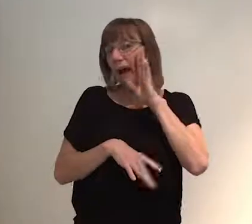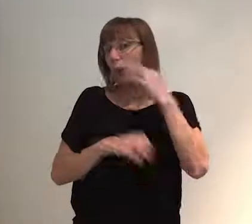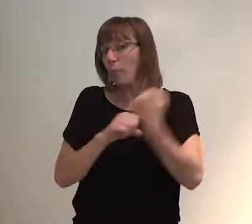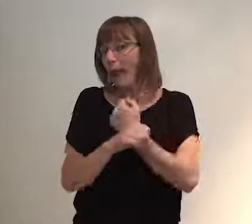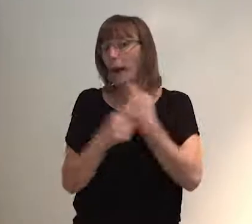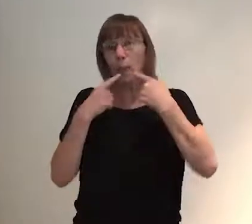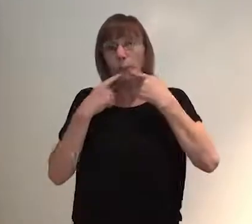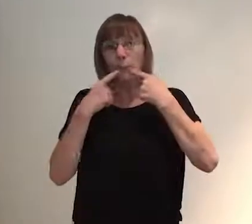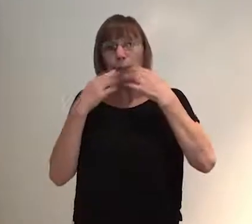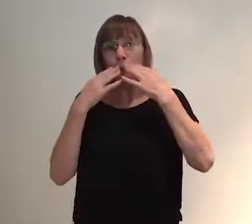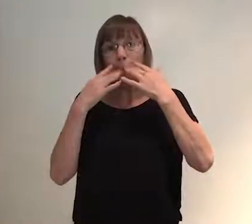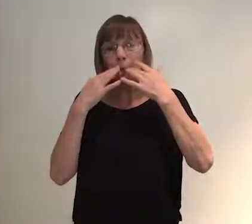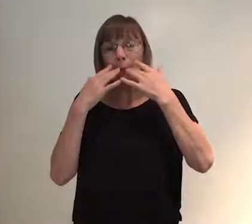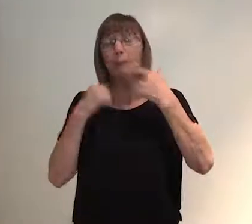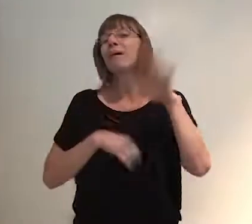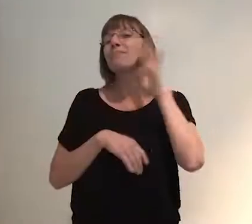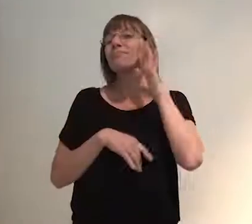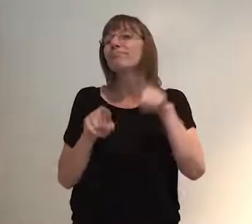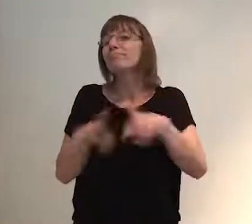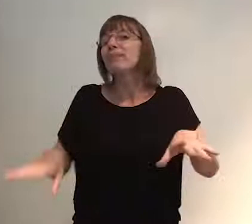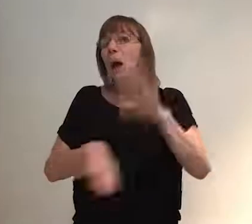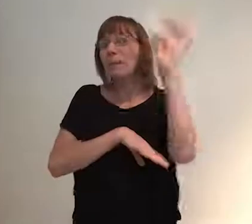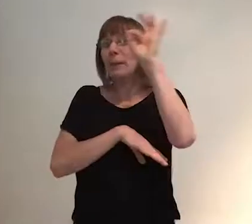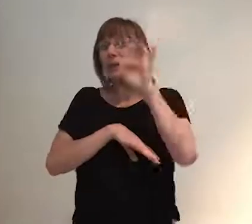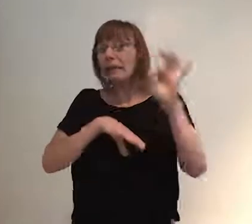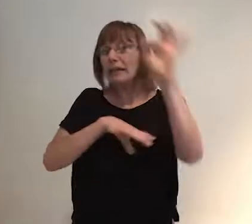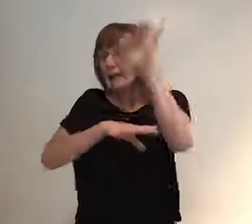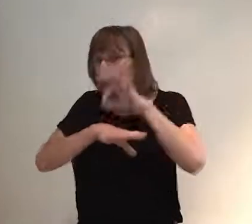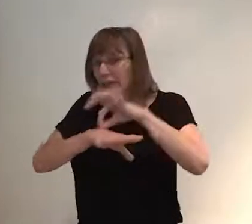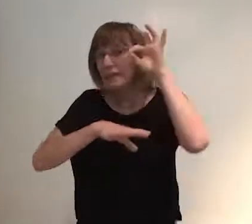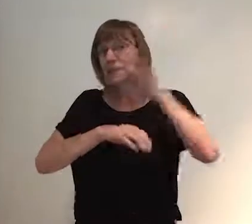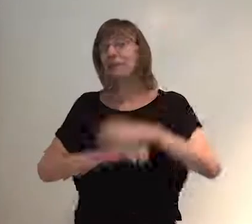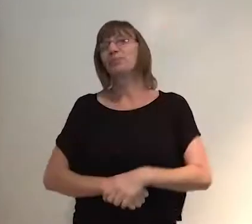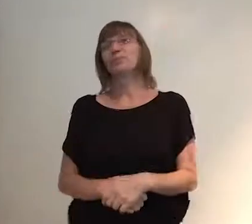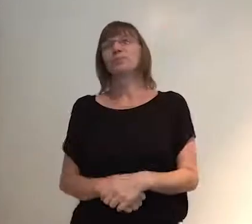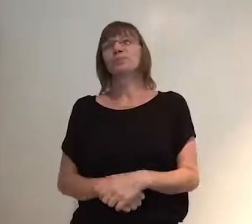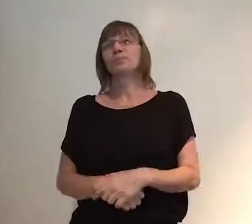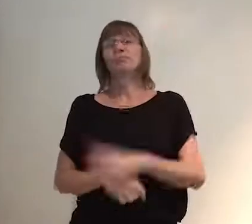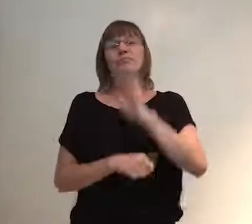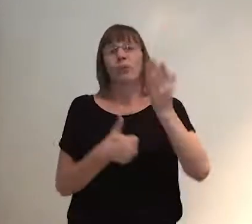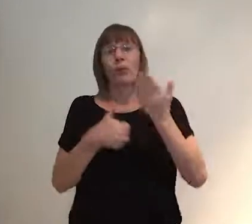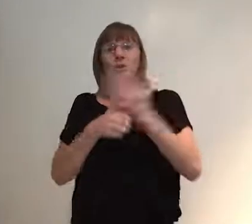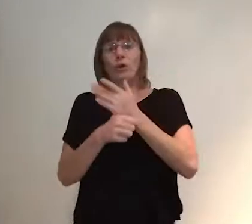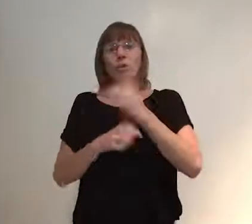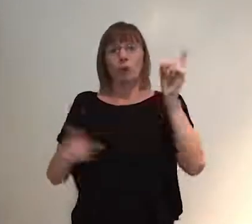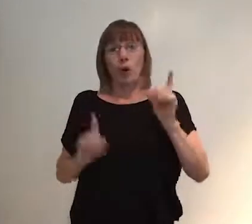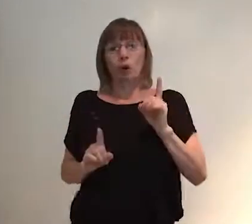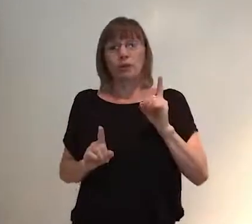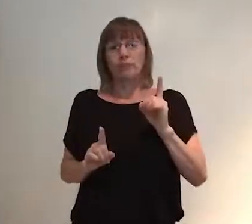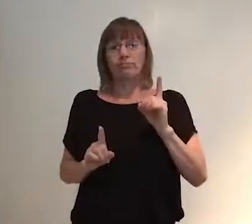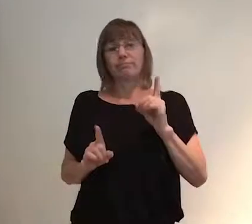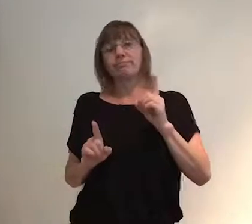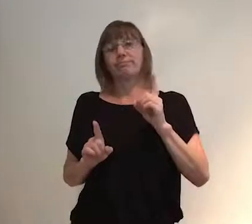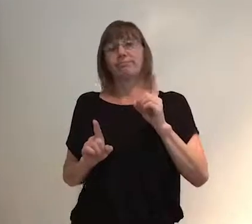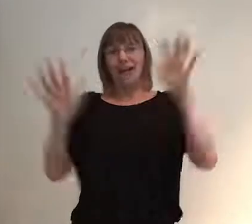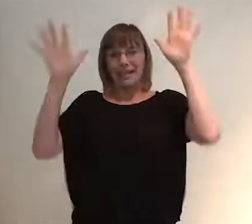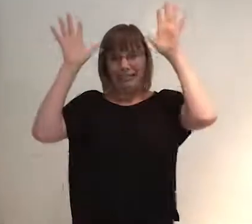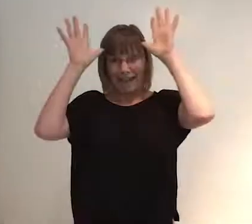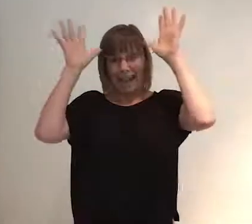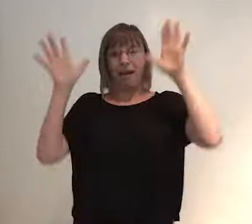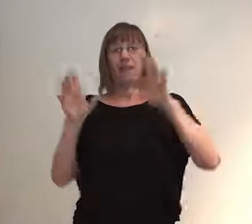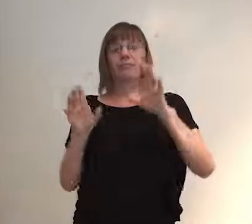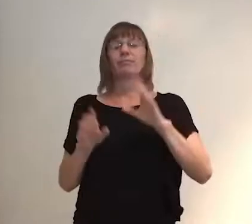that sound and we're making that Om sound, it sounds just like a bee buzzing around. Okay, first off, let's go into something called